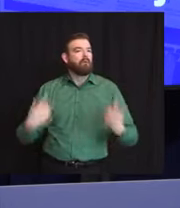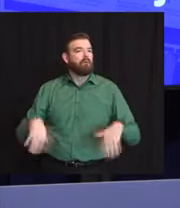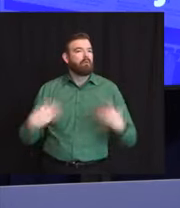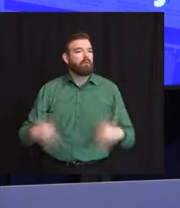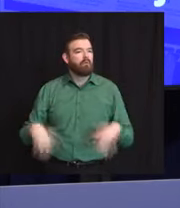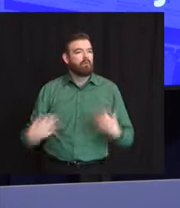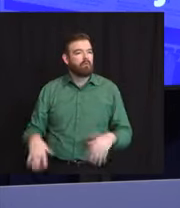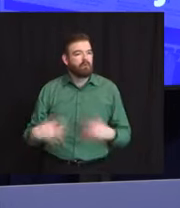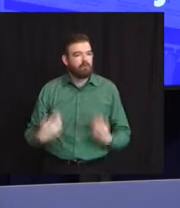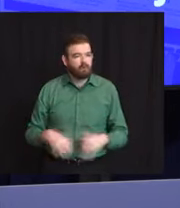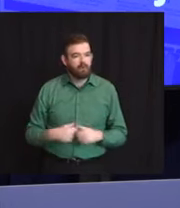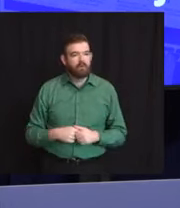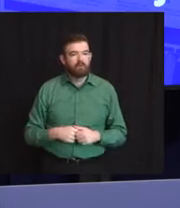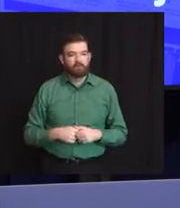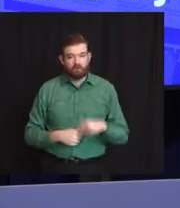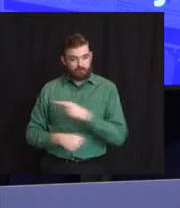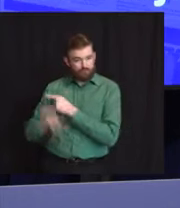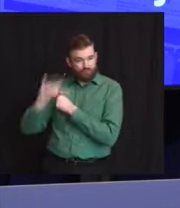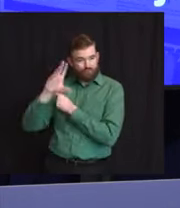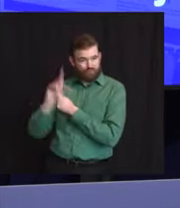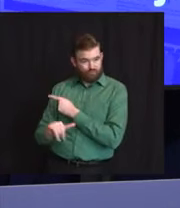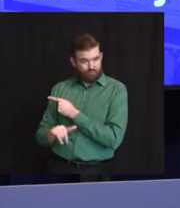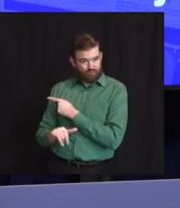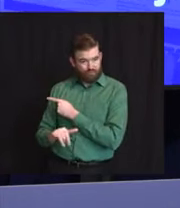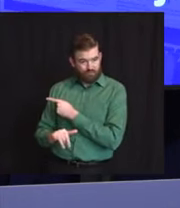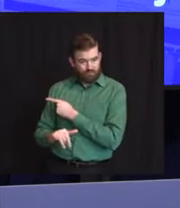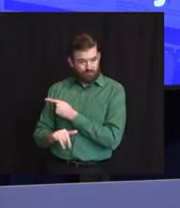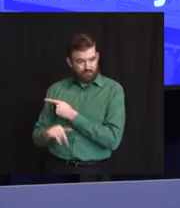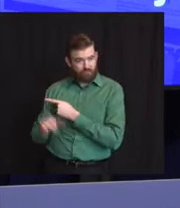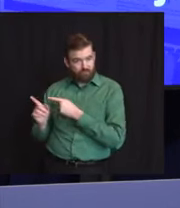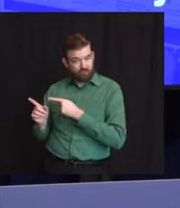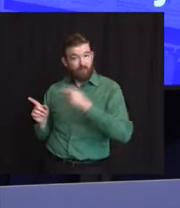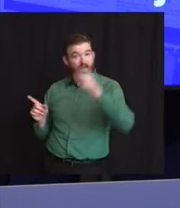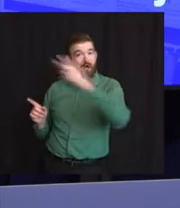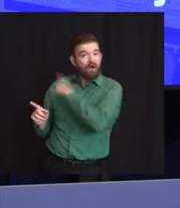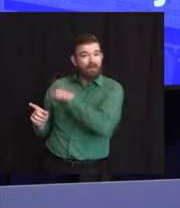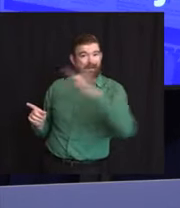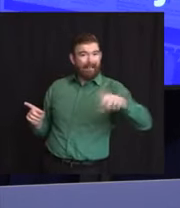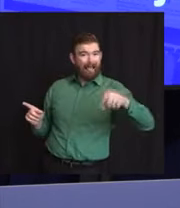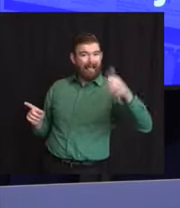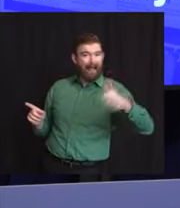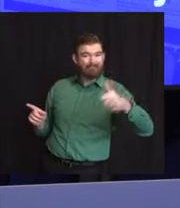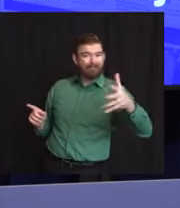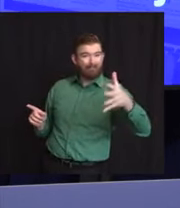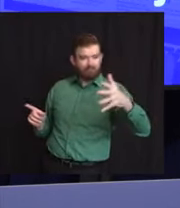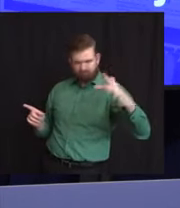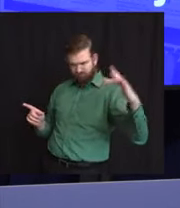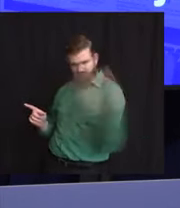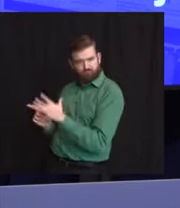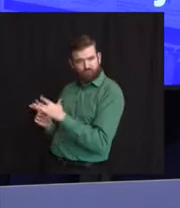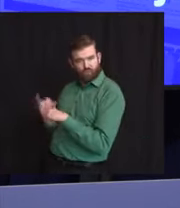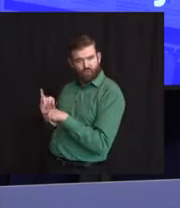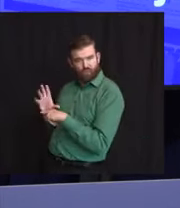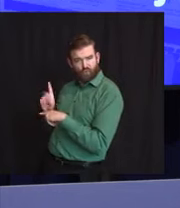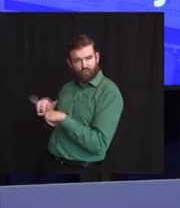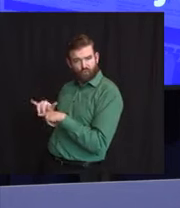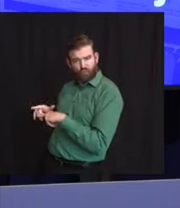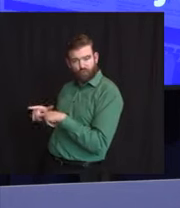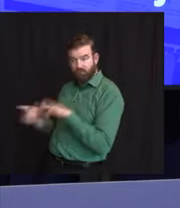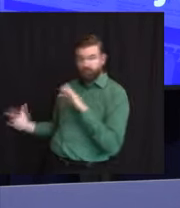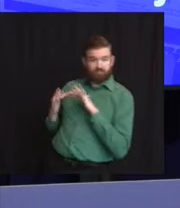It's one thing to be accessible, but you have to act upon it, which I'm honored to be part of a team that is both accessible and able to act,